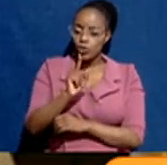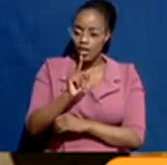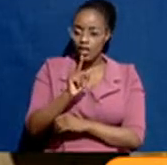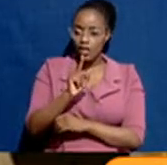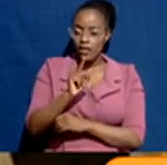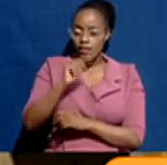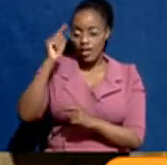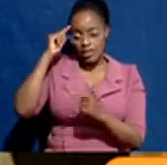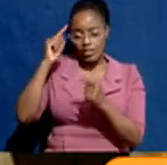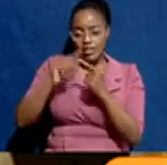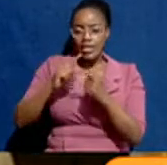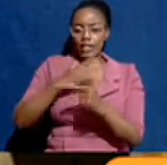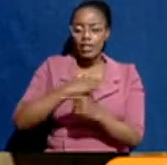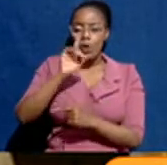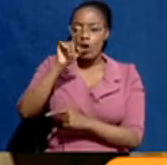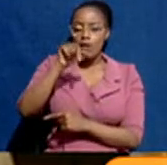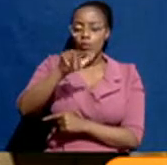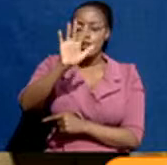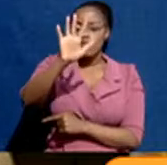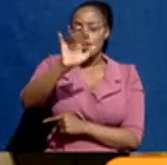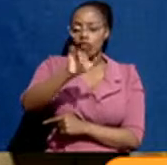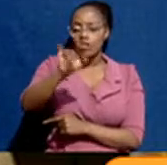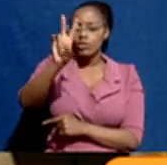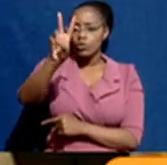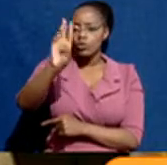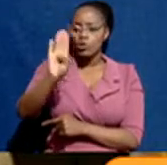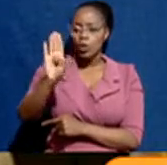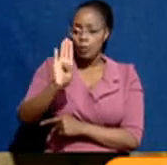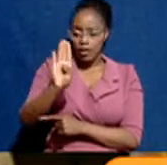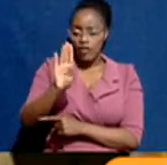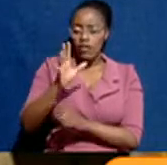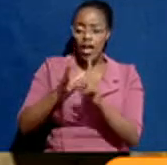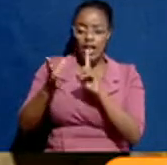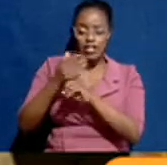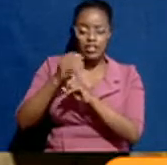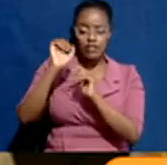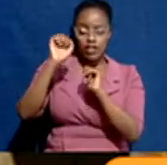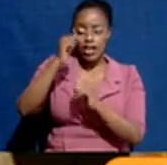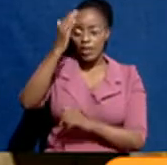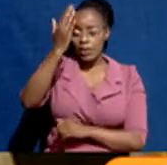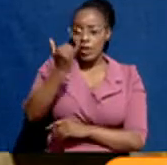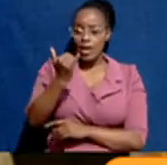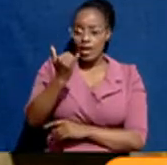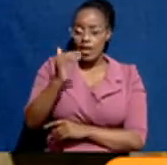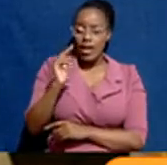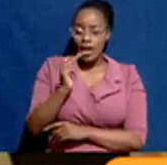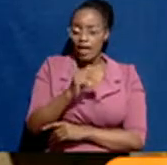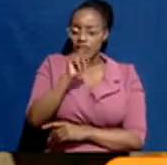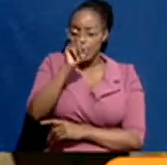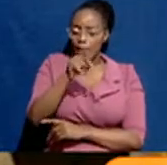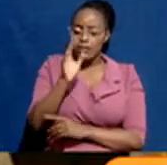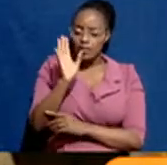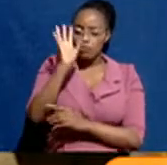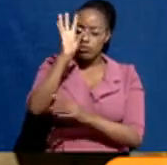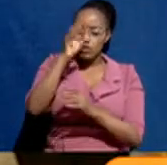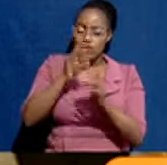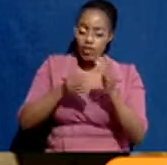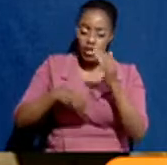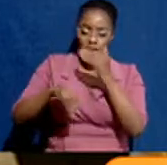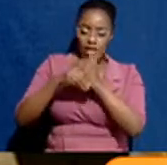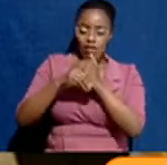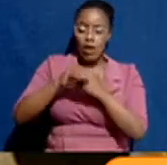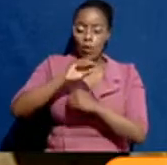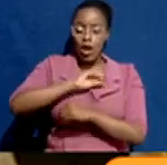my target of 1.5 to 2 billion is achievable, because we have to increase our